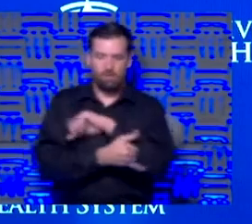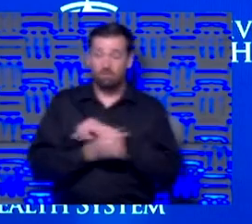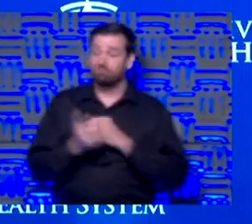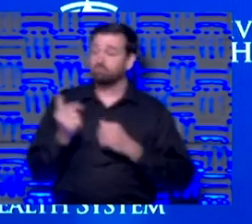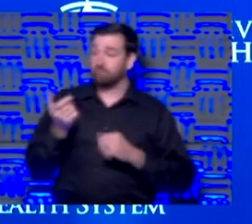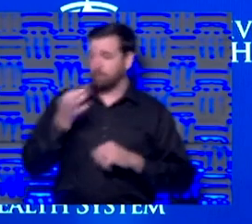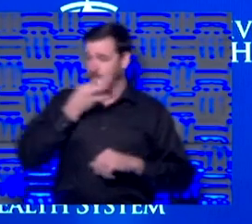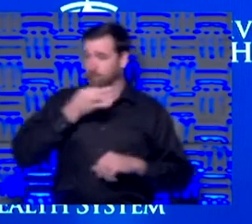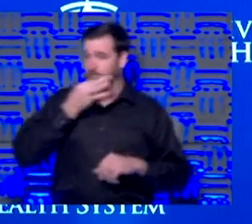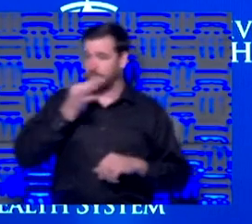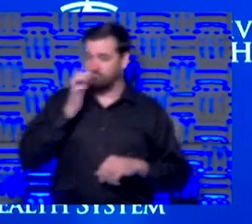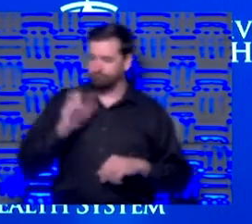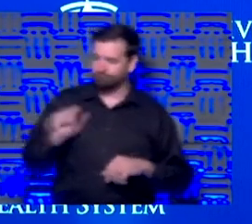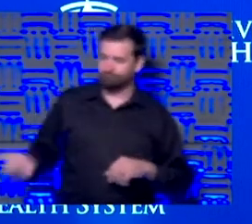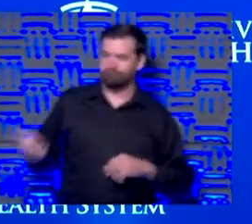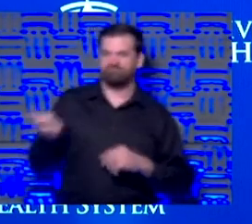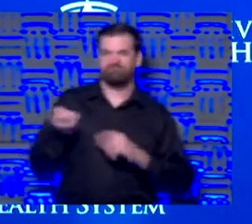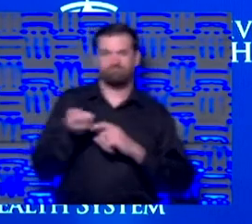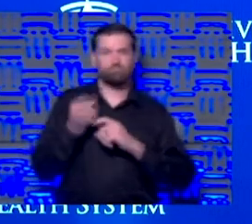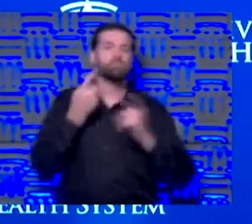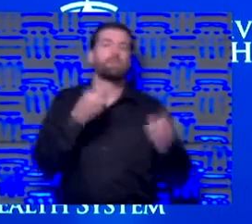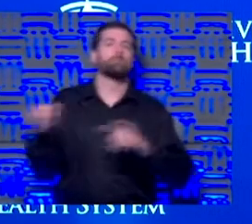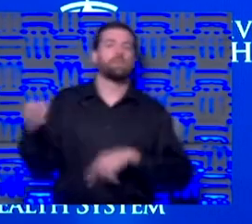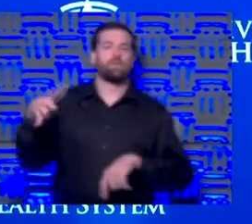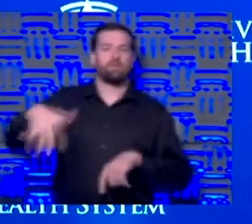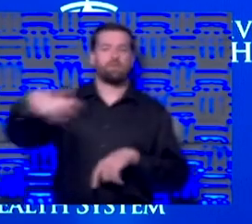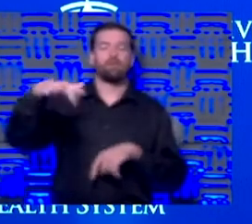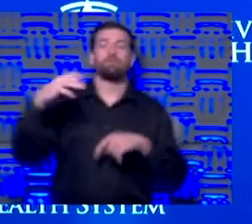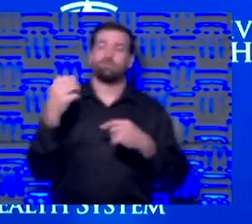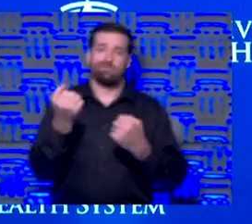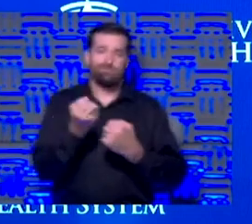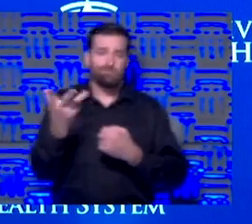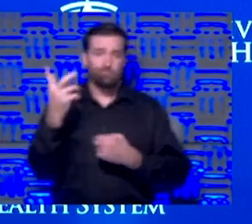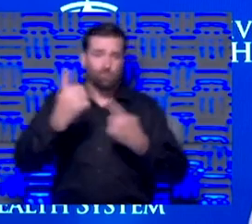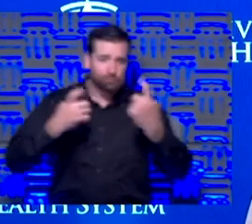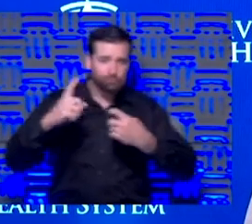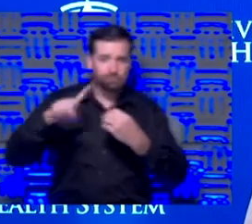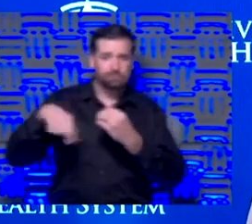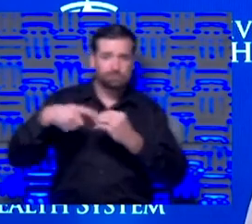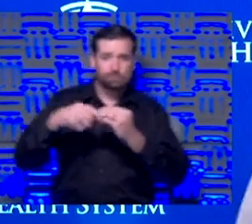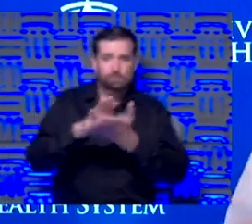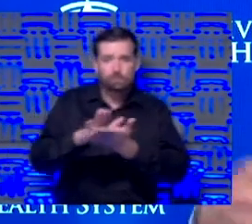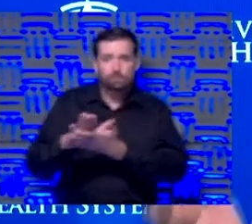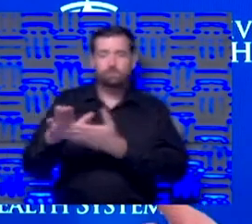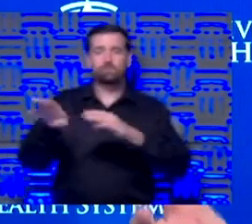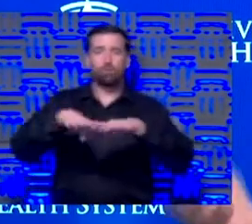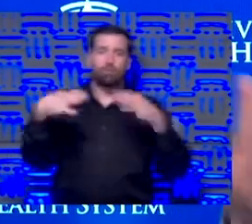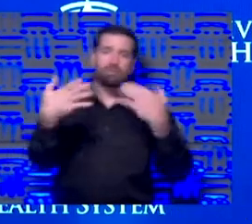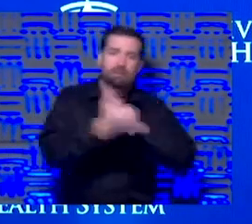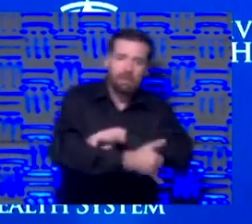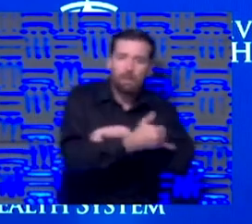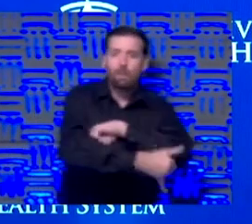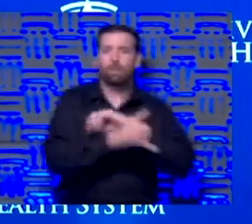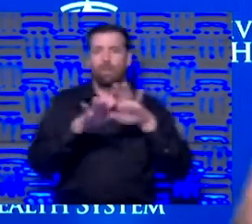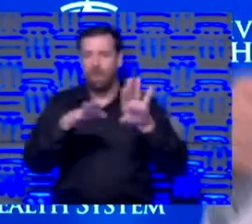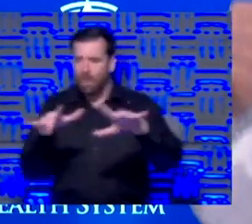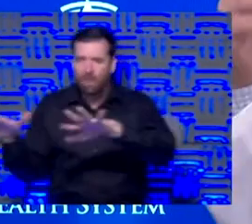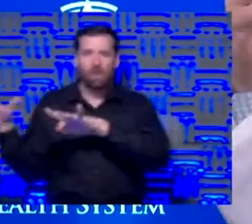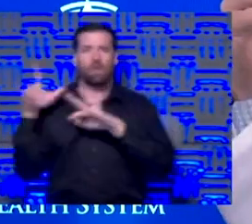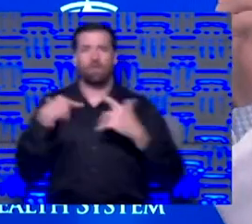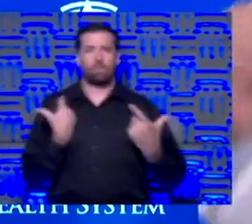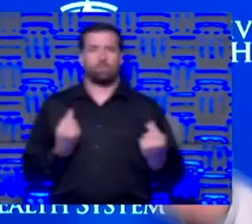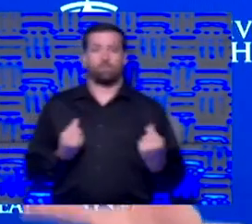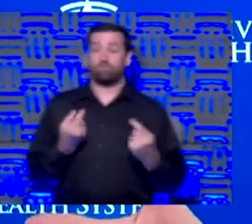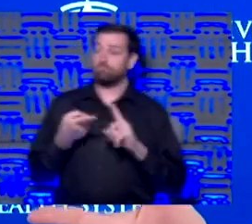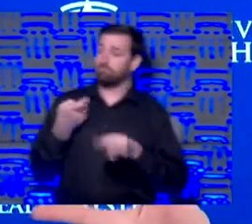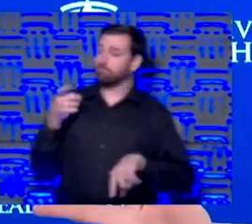just a moment about what's going on there, and I'm sure we're going to probably hear a few questions about schools and reopening, and the county and the reopening, and what we're going to do. But